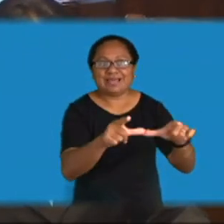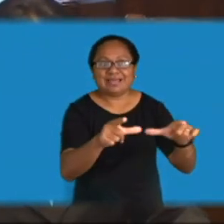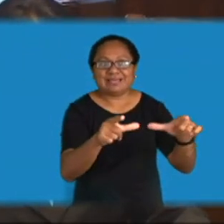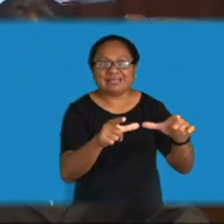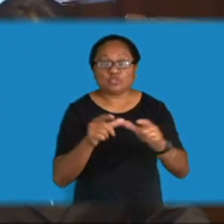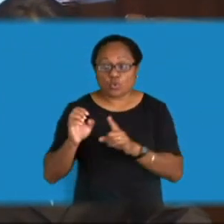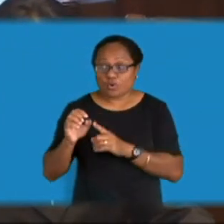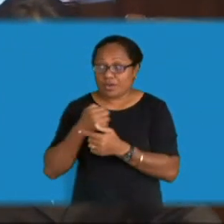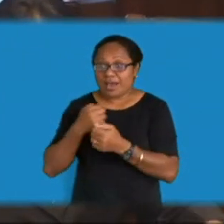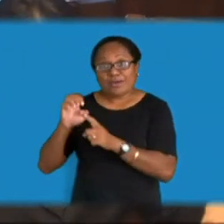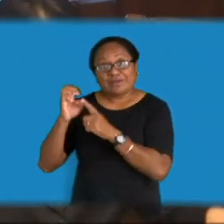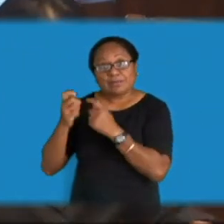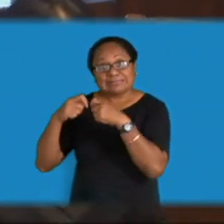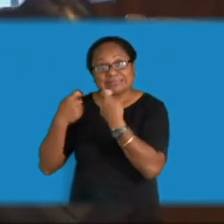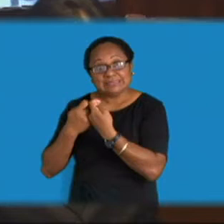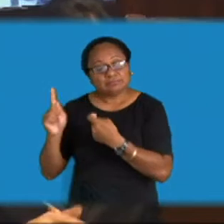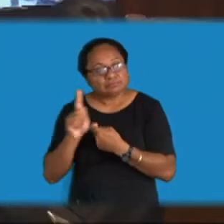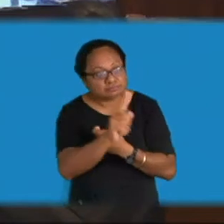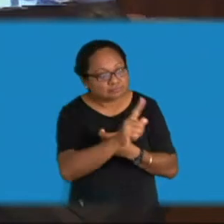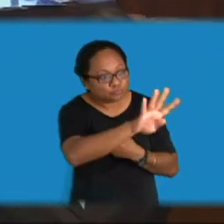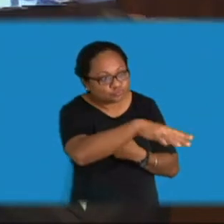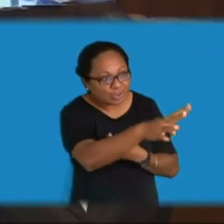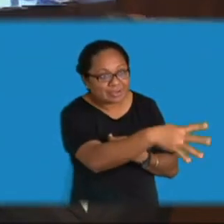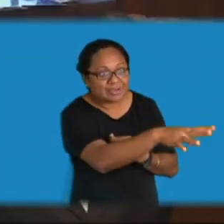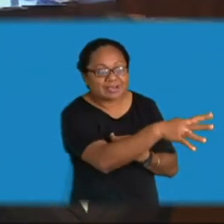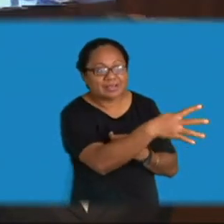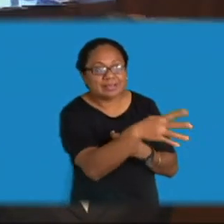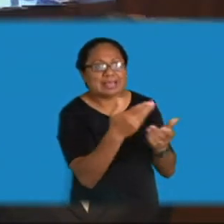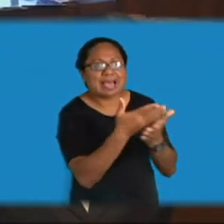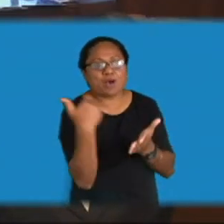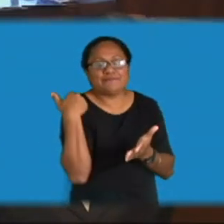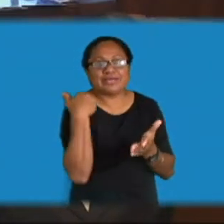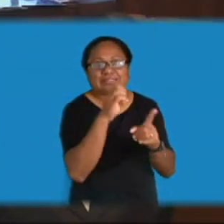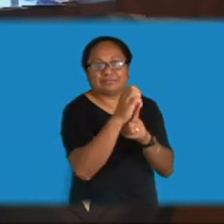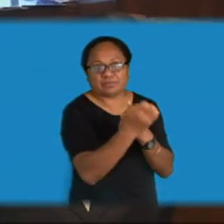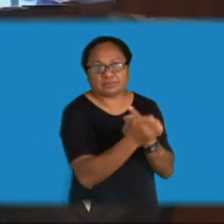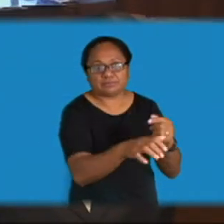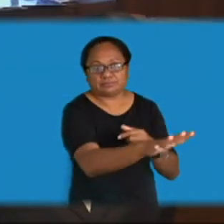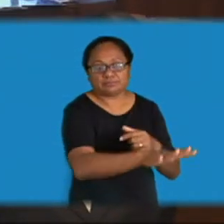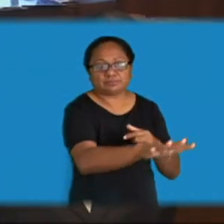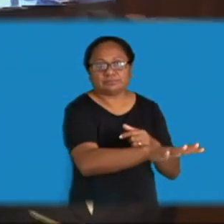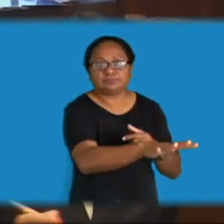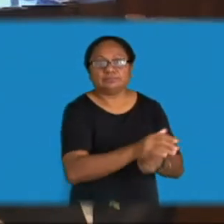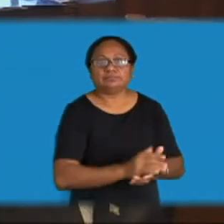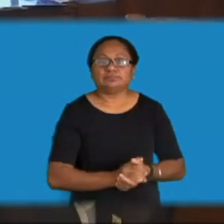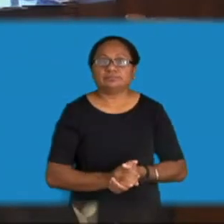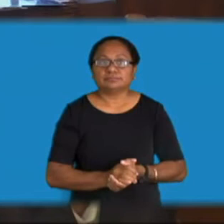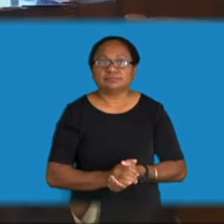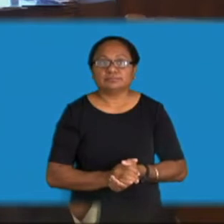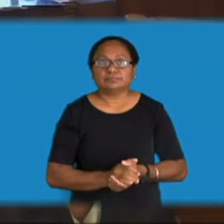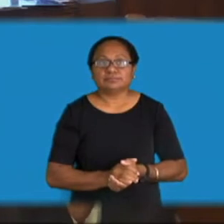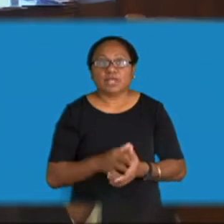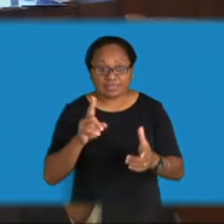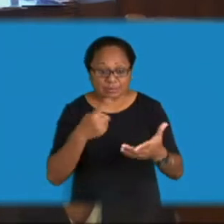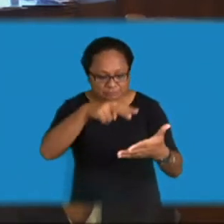from by the Environment Division of the Ministry of Lands and Mineral Resources will have a look at the